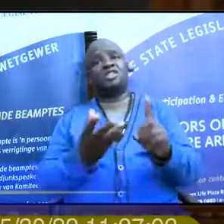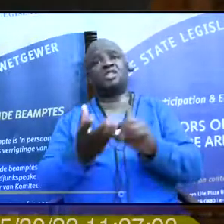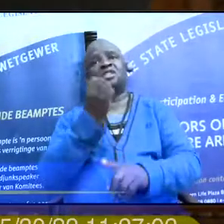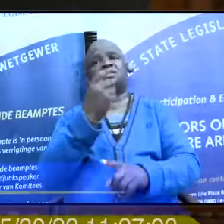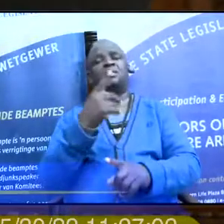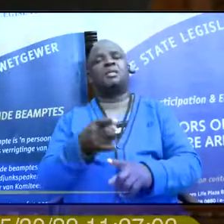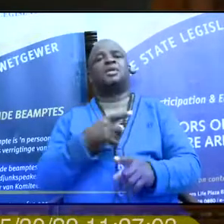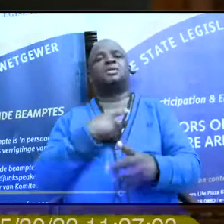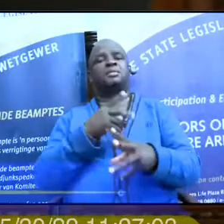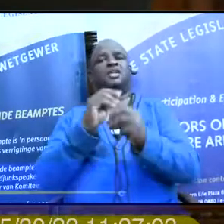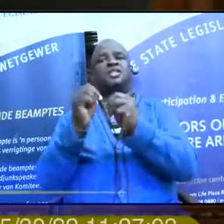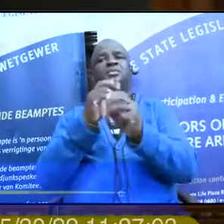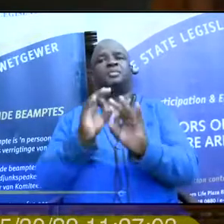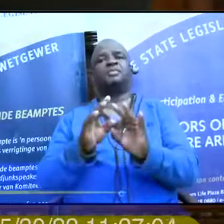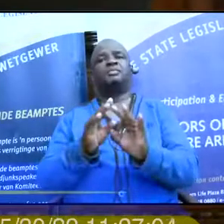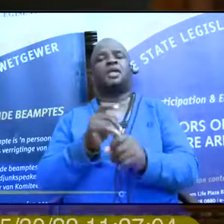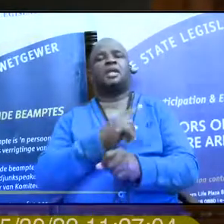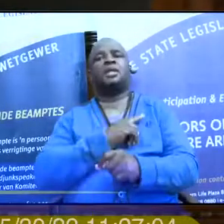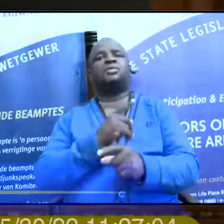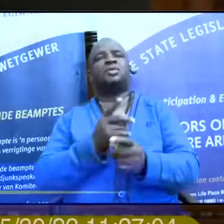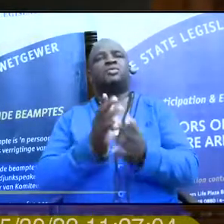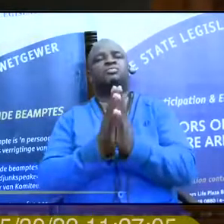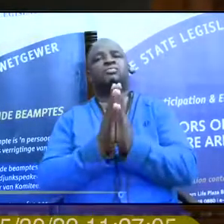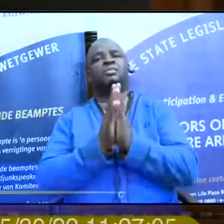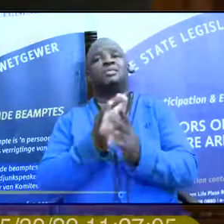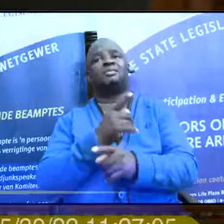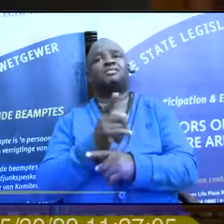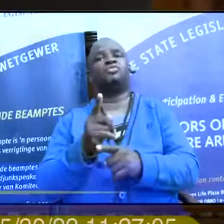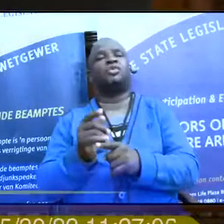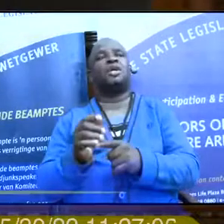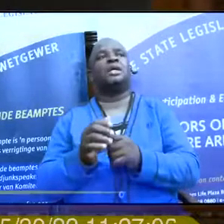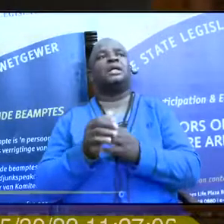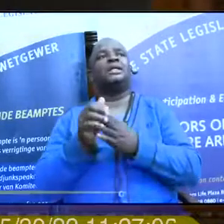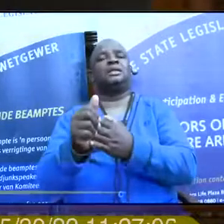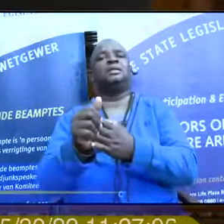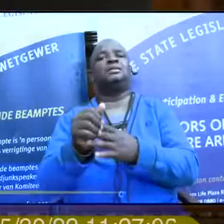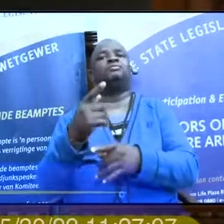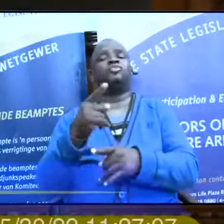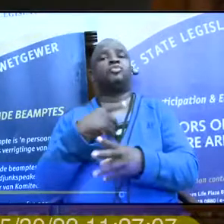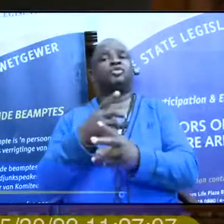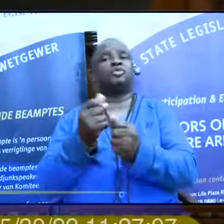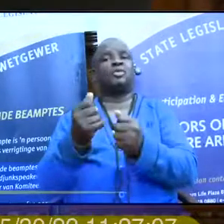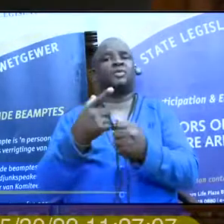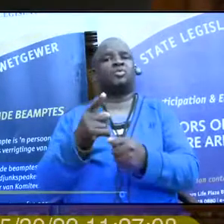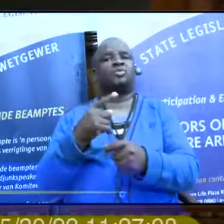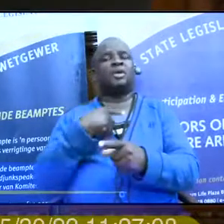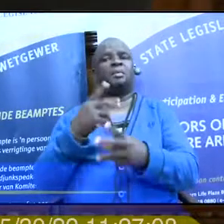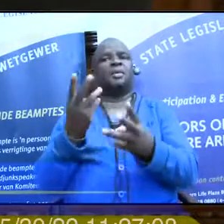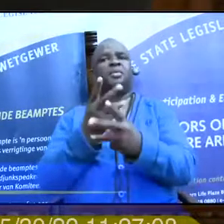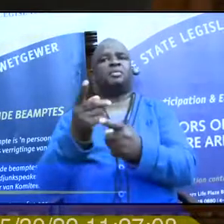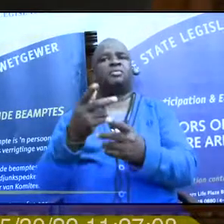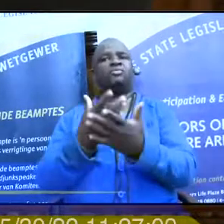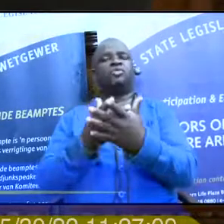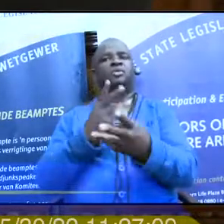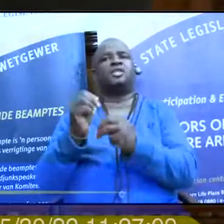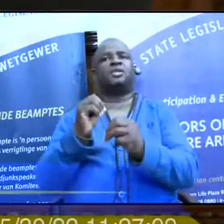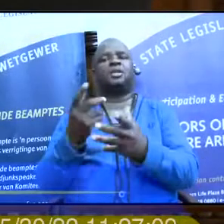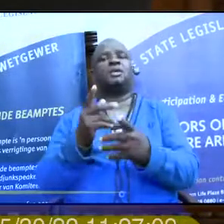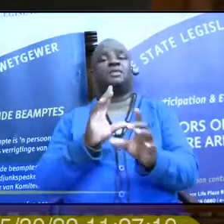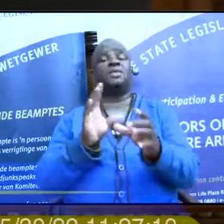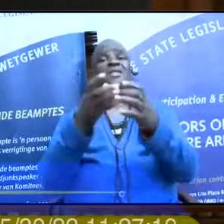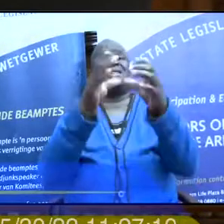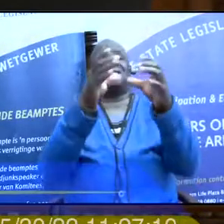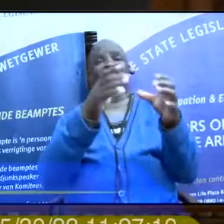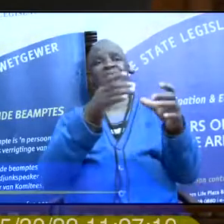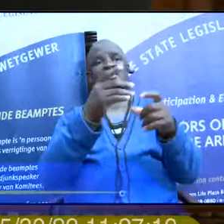this is where we are calling on you my leaders to deal with how we manage our people within these sectors to make sure